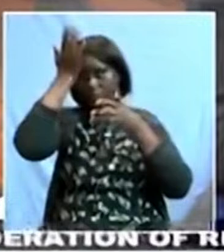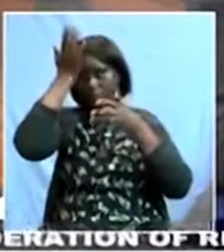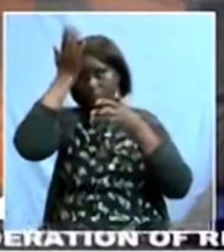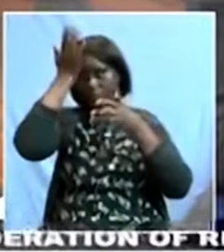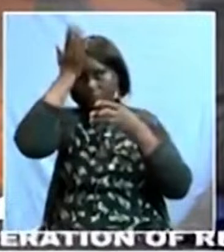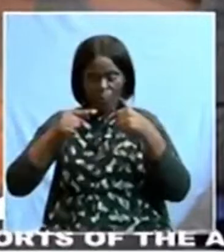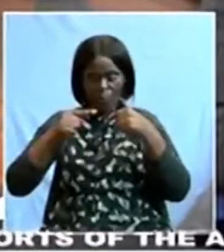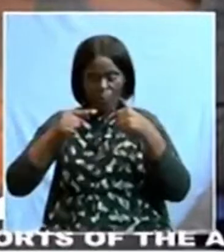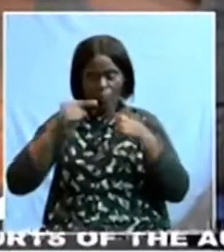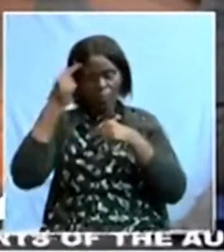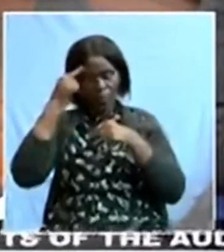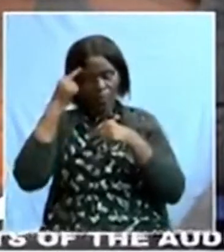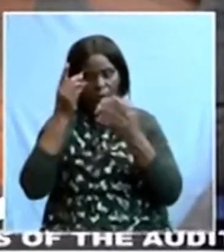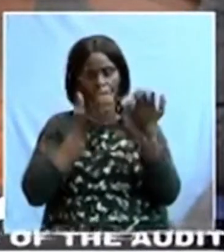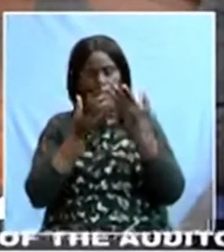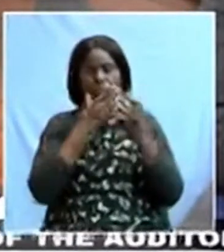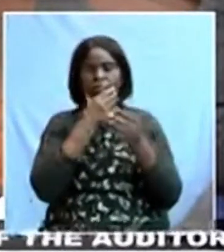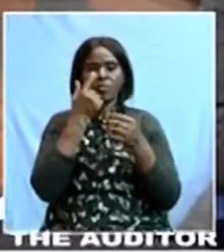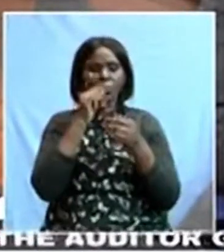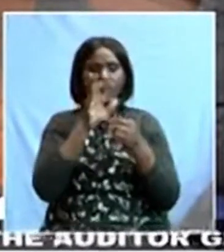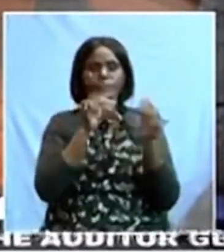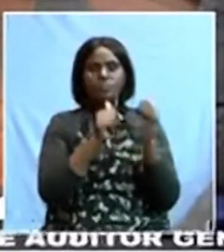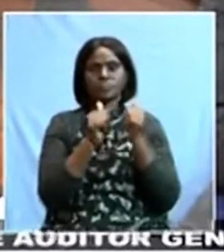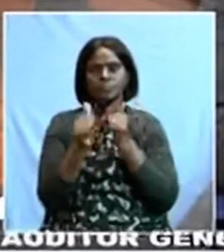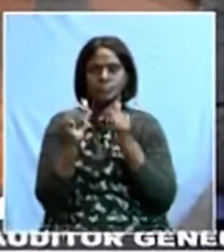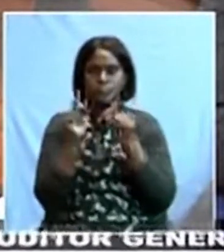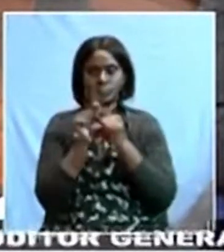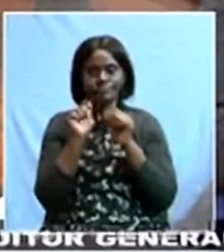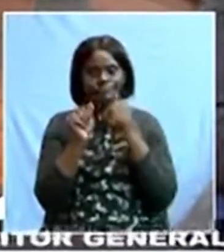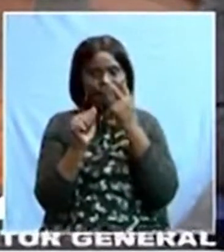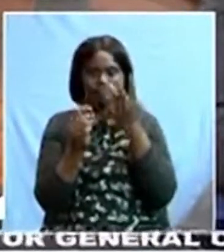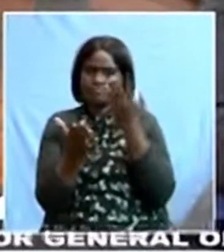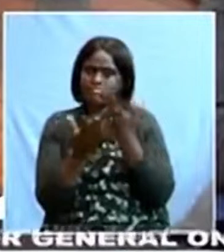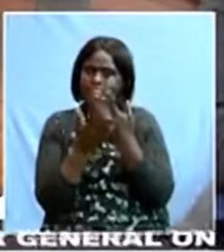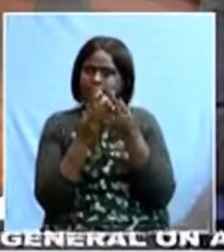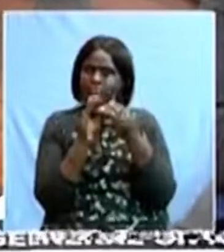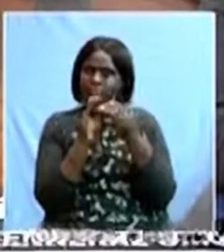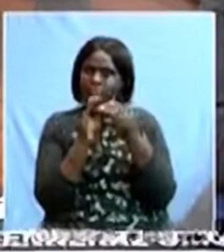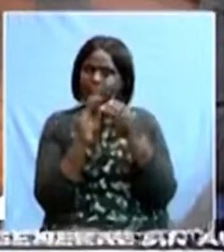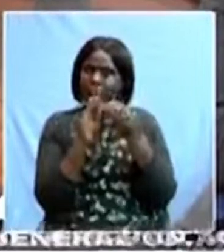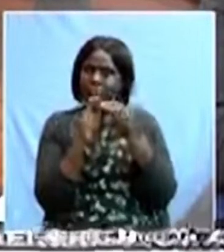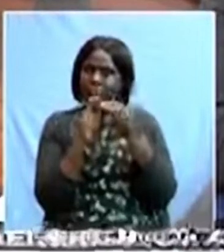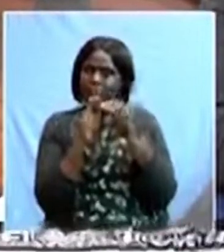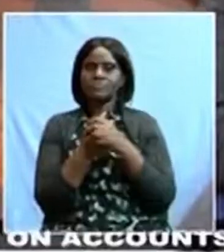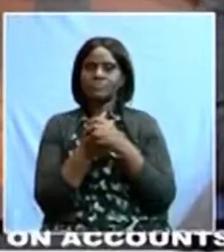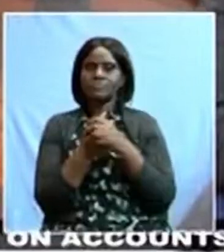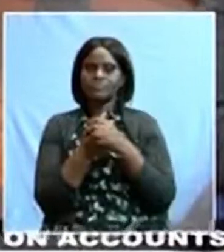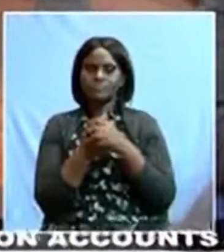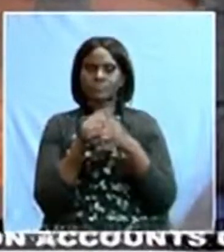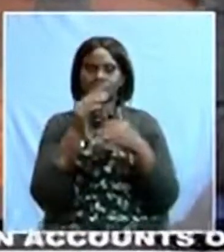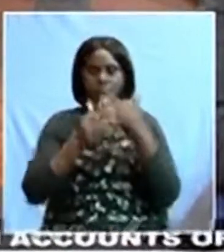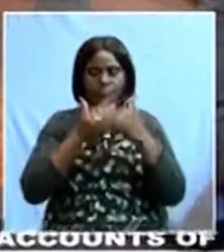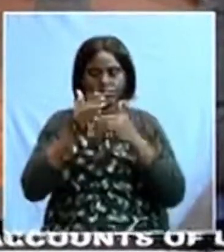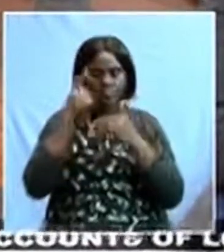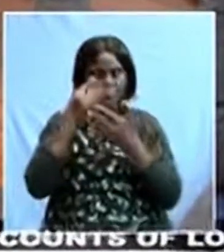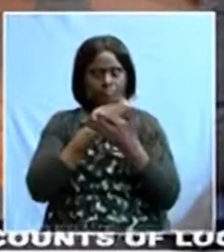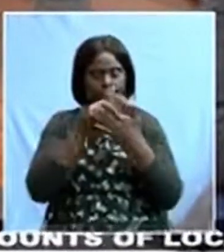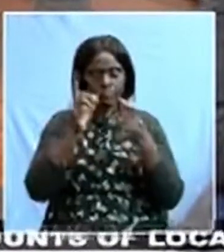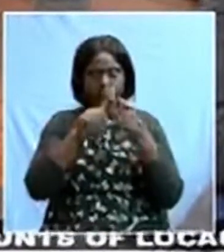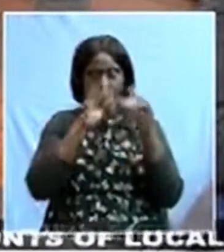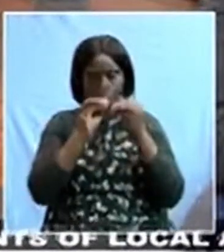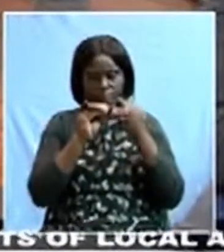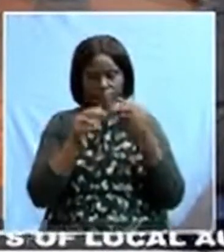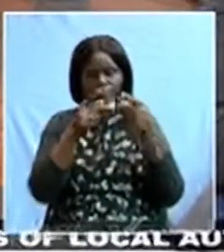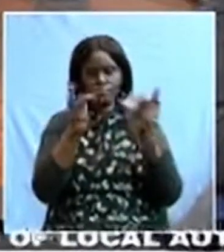the Local Government Service Commission for their action. You can see Appendix 11. Next is failure to fill